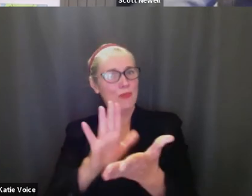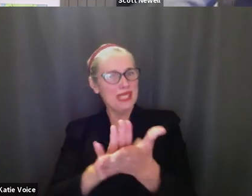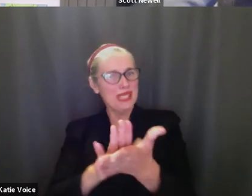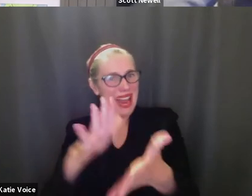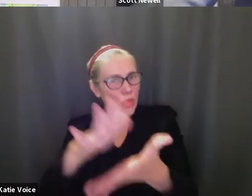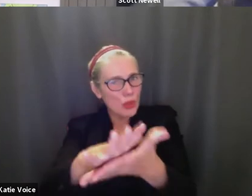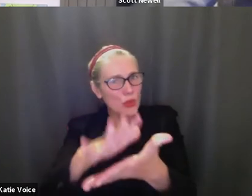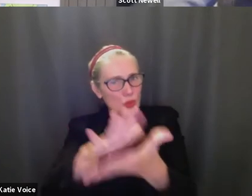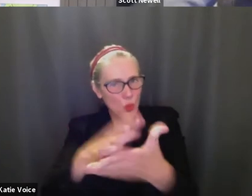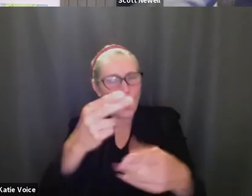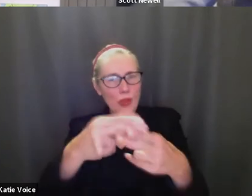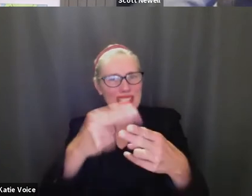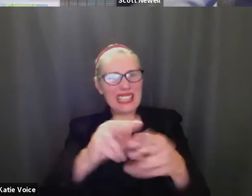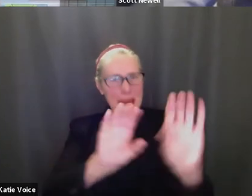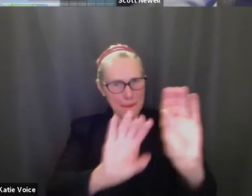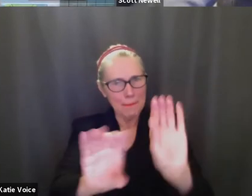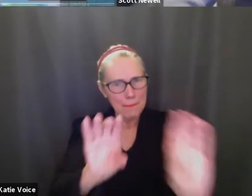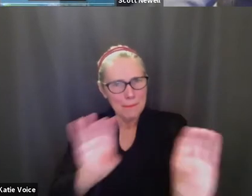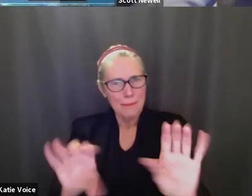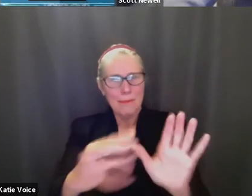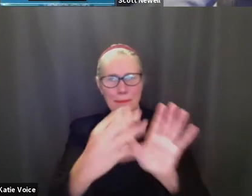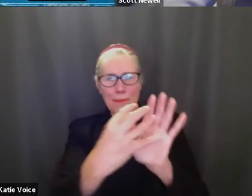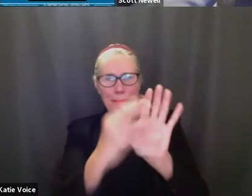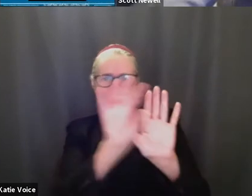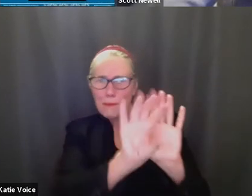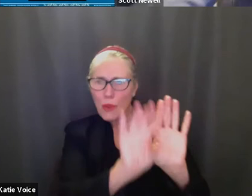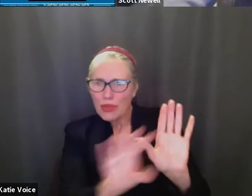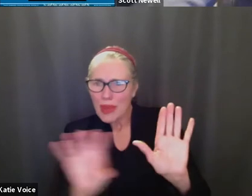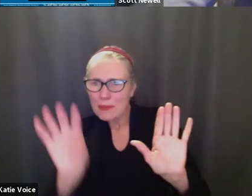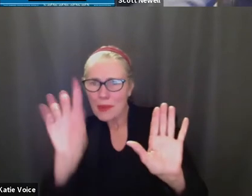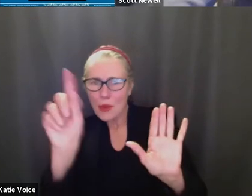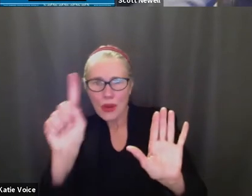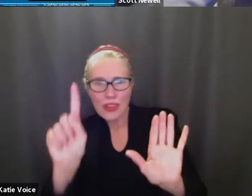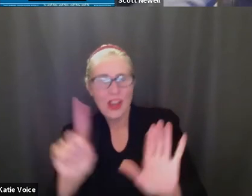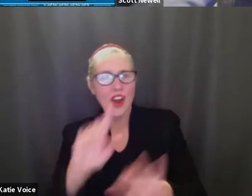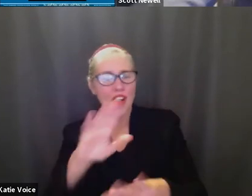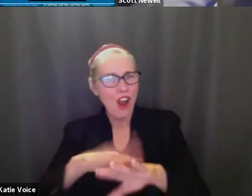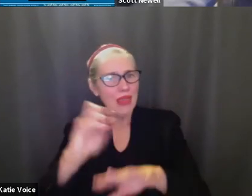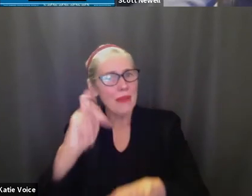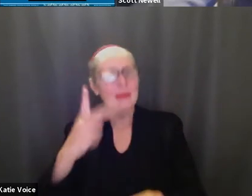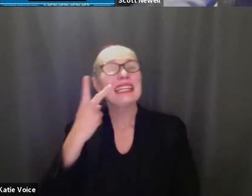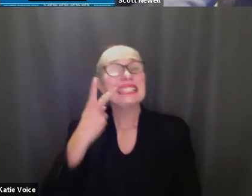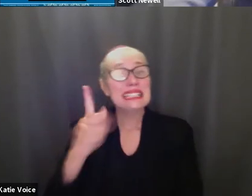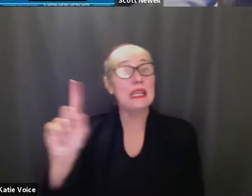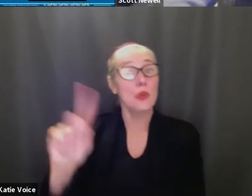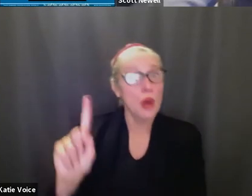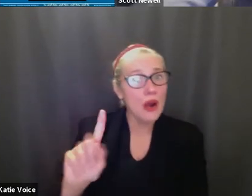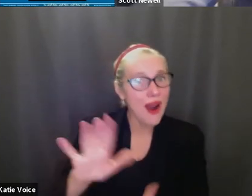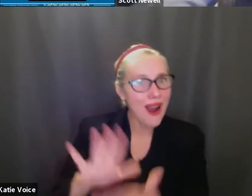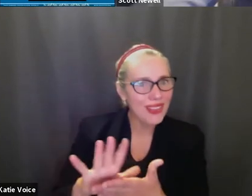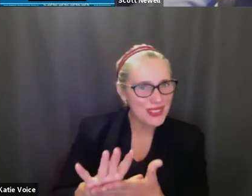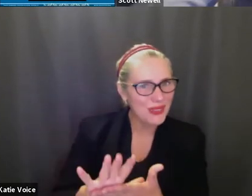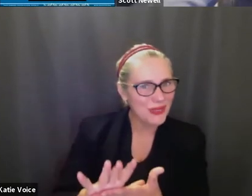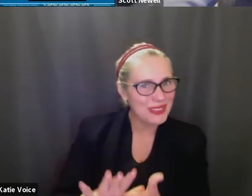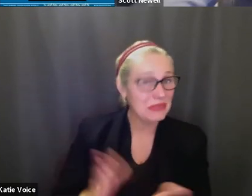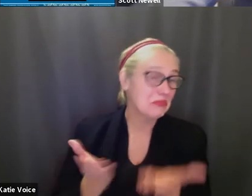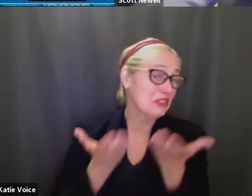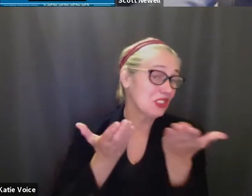on each place where they are on the you know so you can see where are those schools